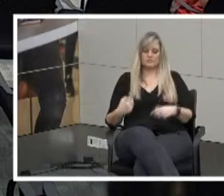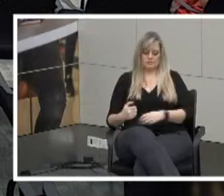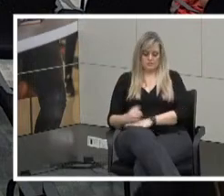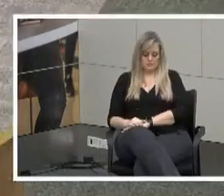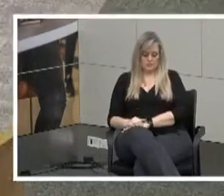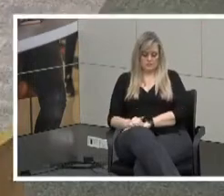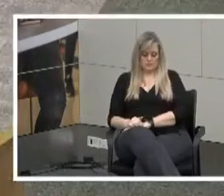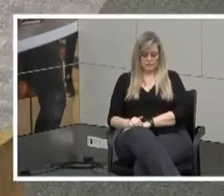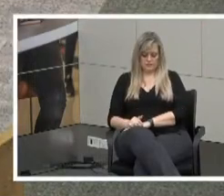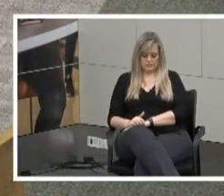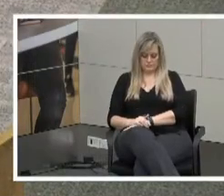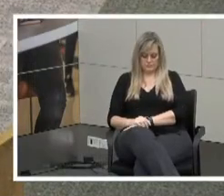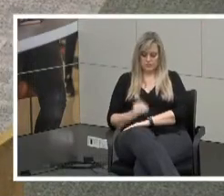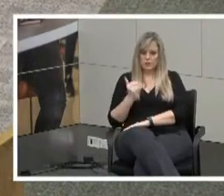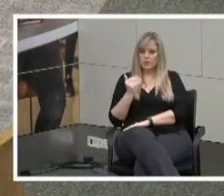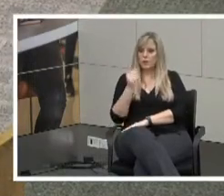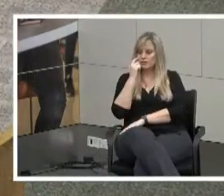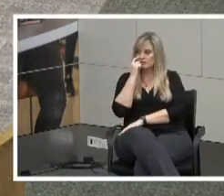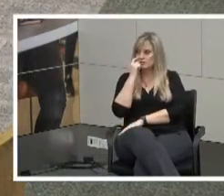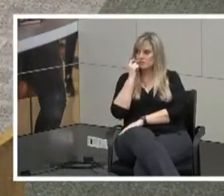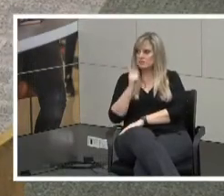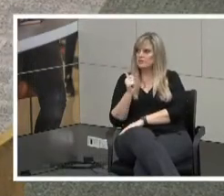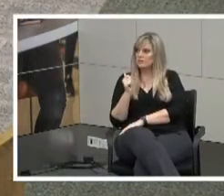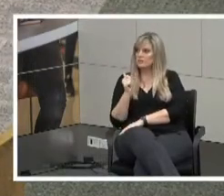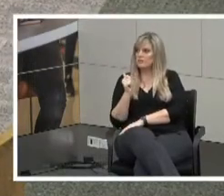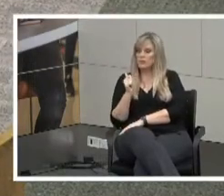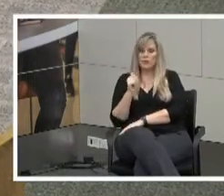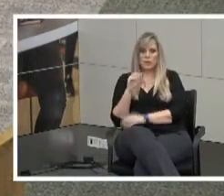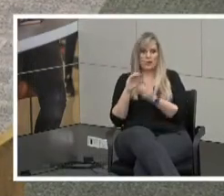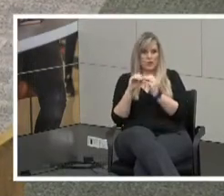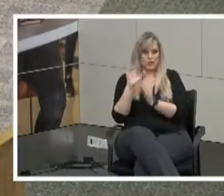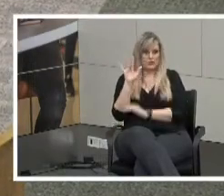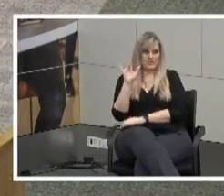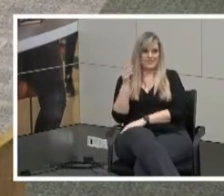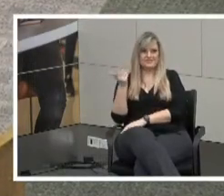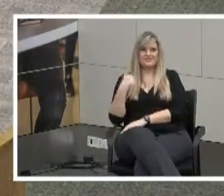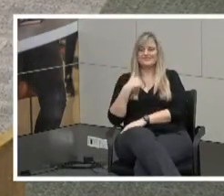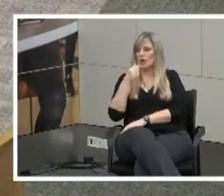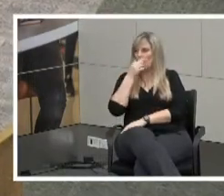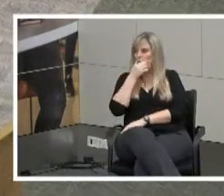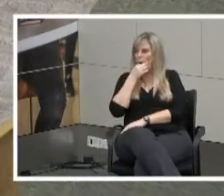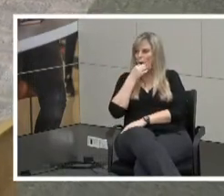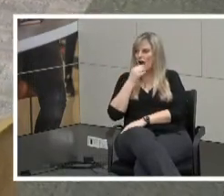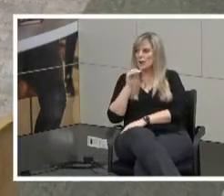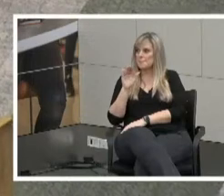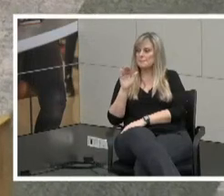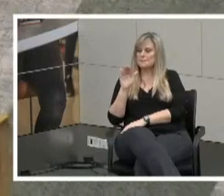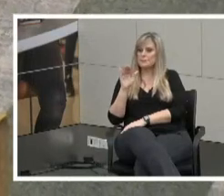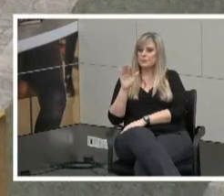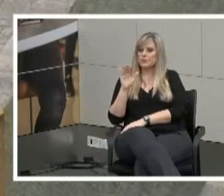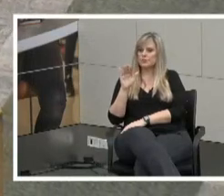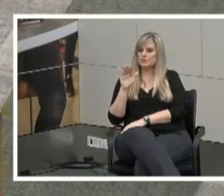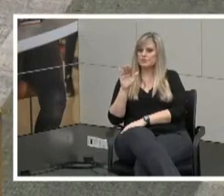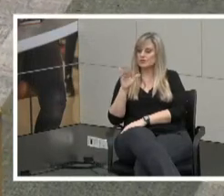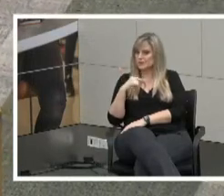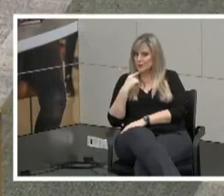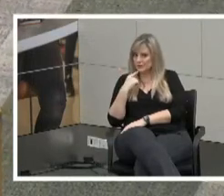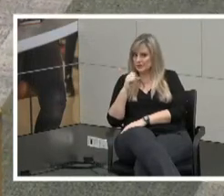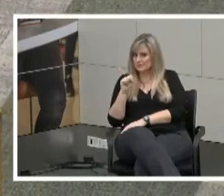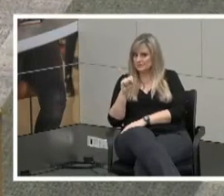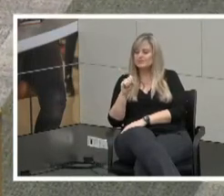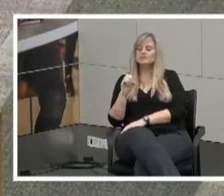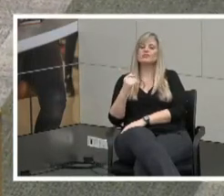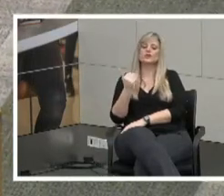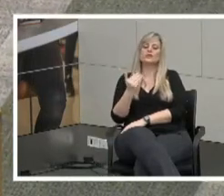25 yes ma'am please go ahead number 25 is my mic on